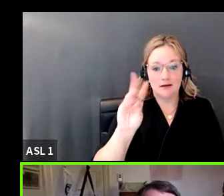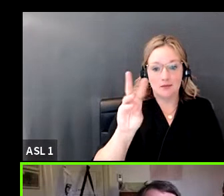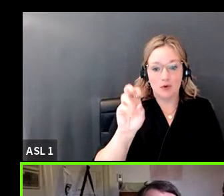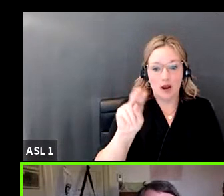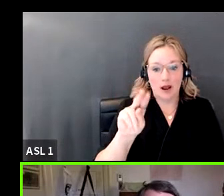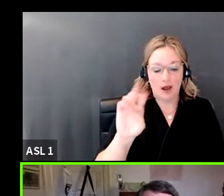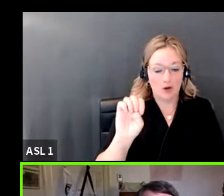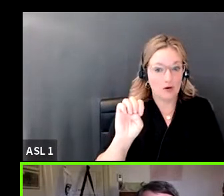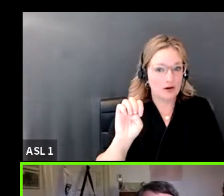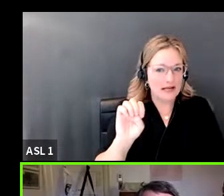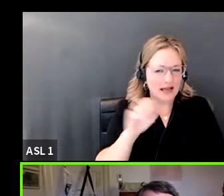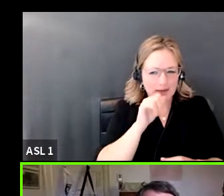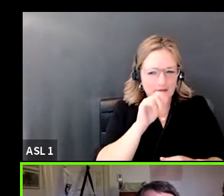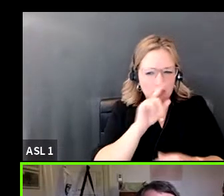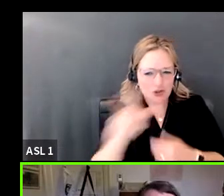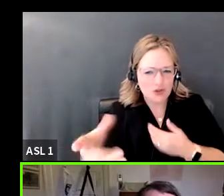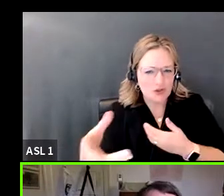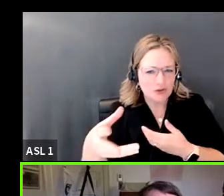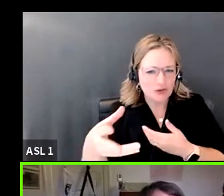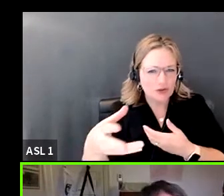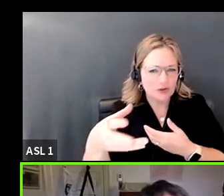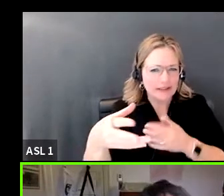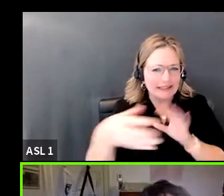signed on yet or not